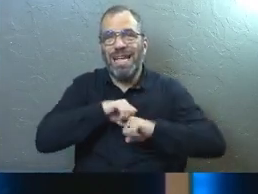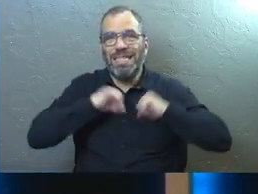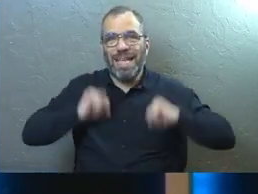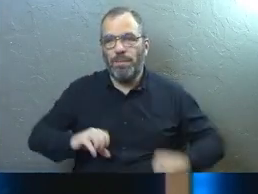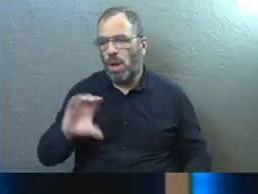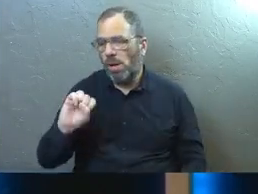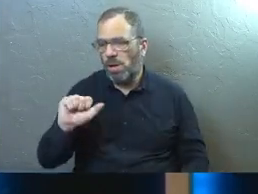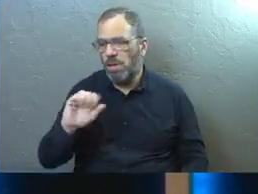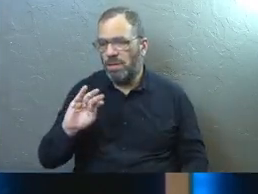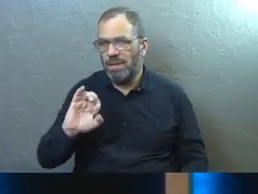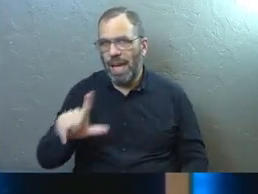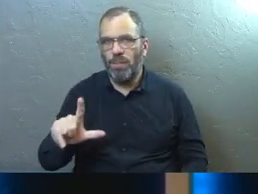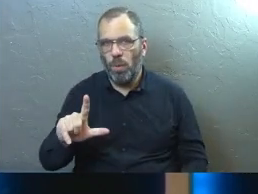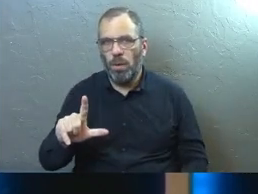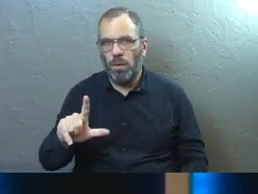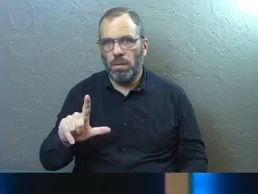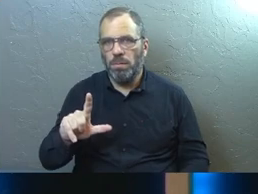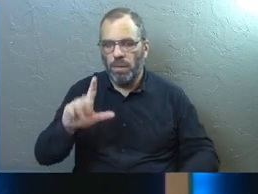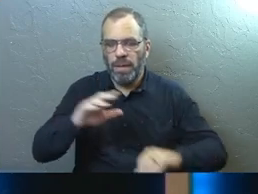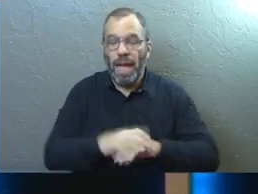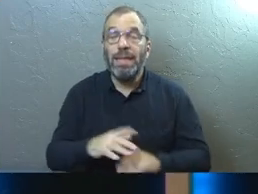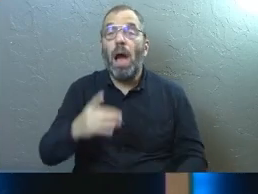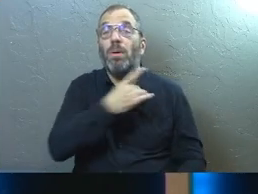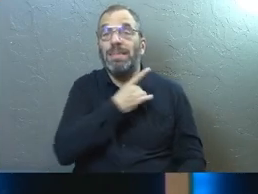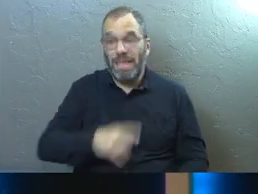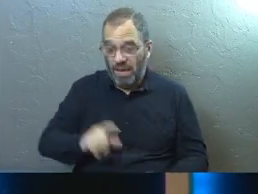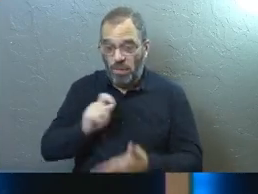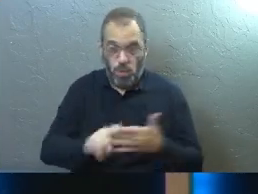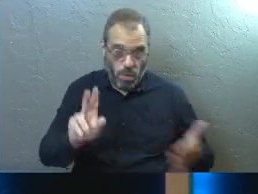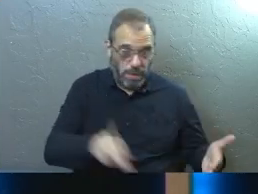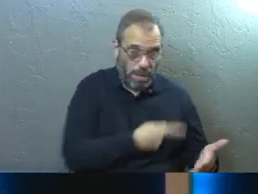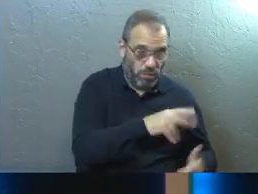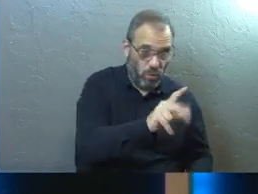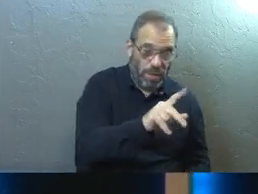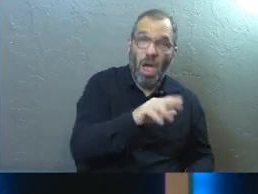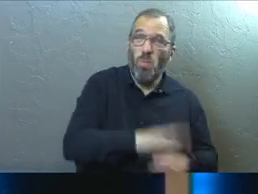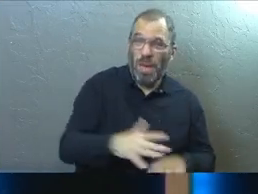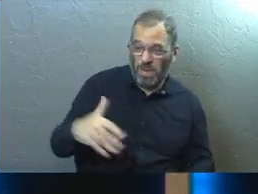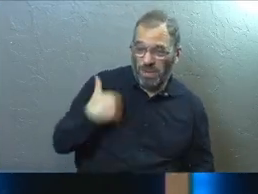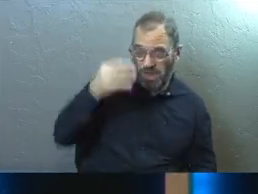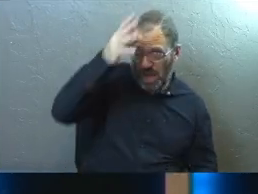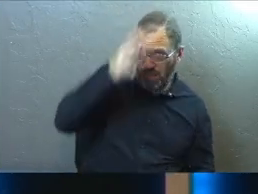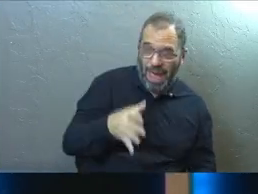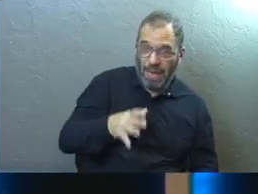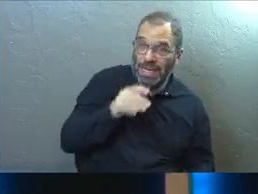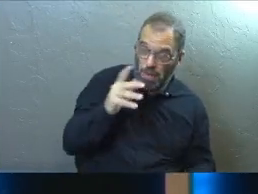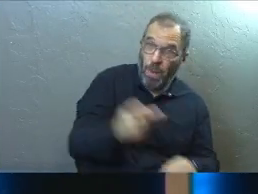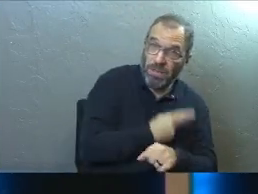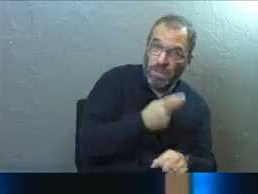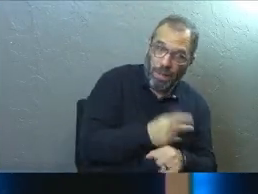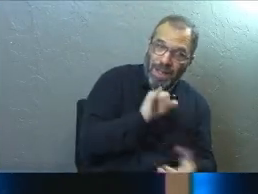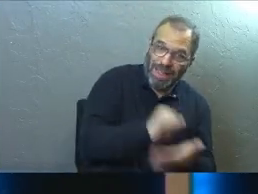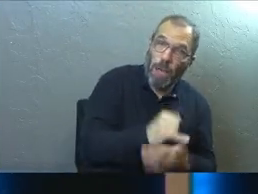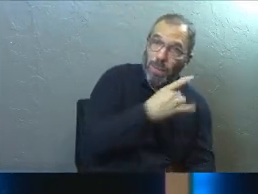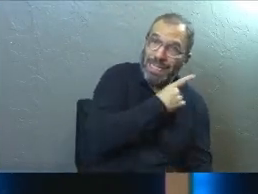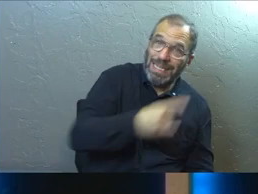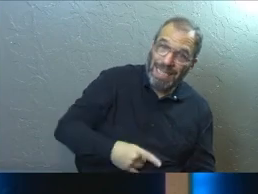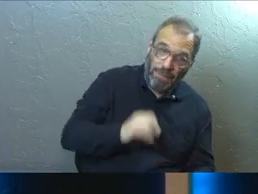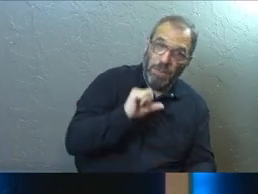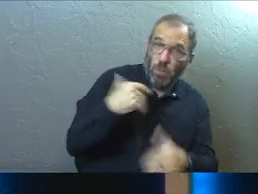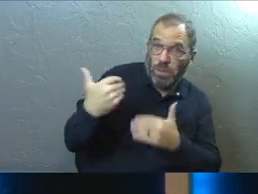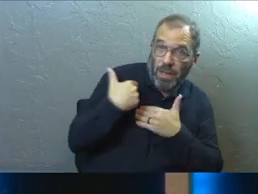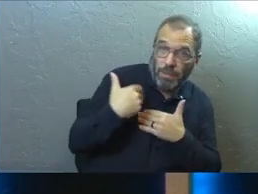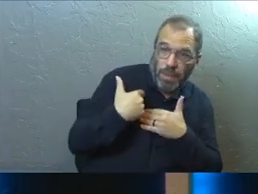and we're going to zoom in here on a little moment with David, who wrote Psalm 23. When he was a younger man, he was a shepherd. That was his job. It's what he